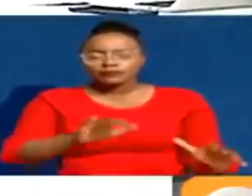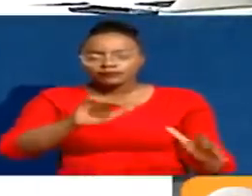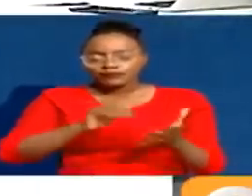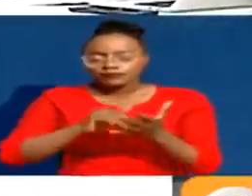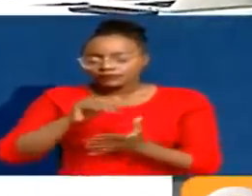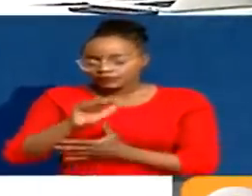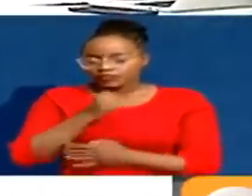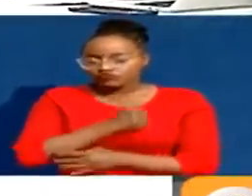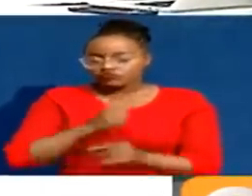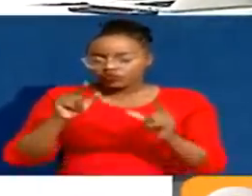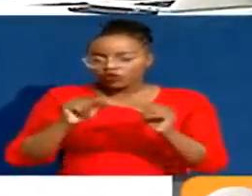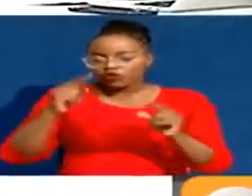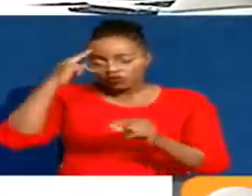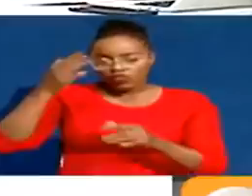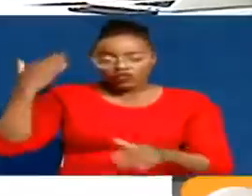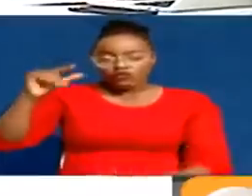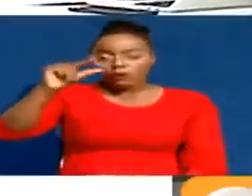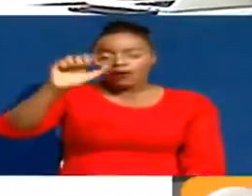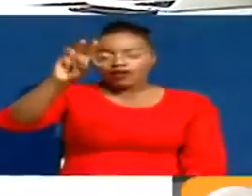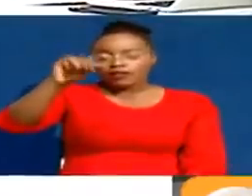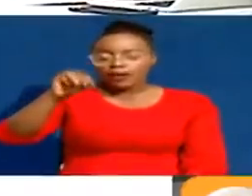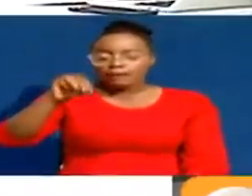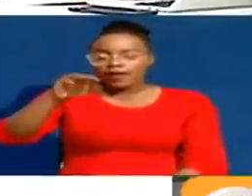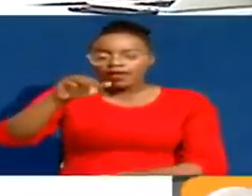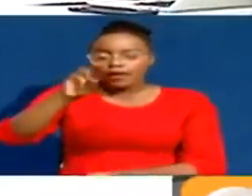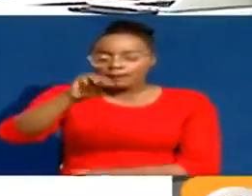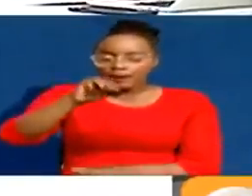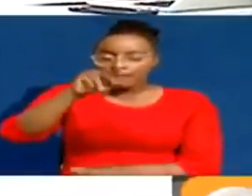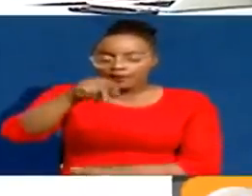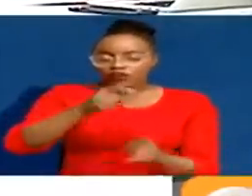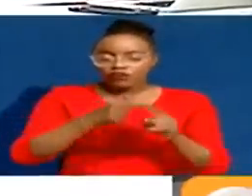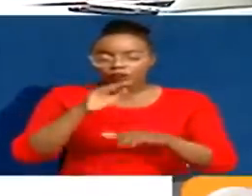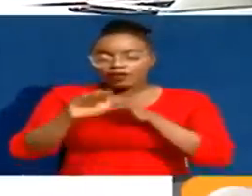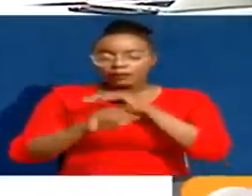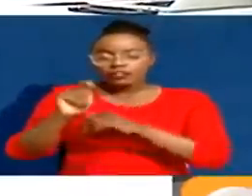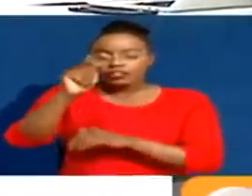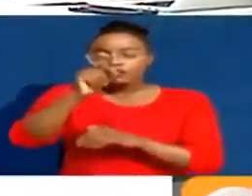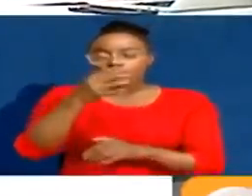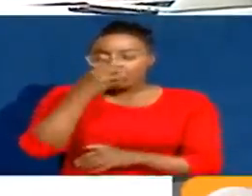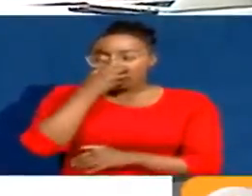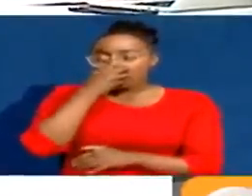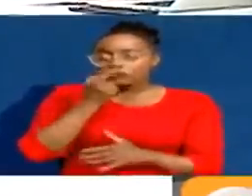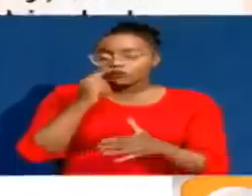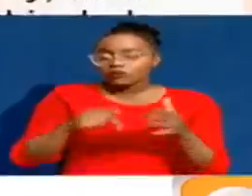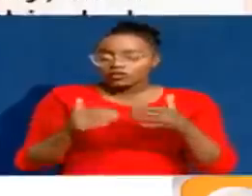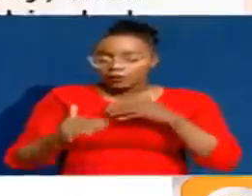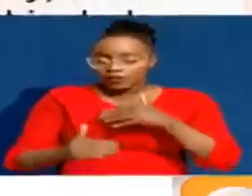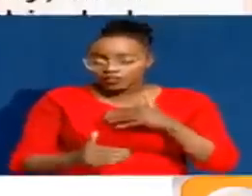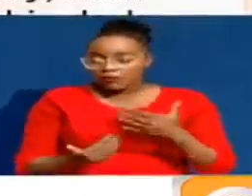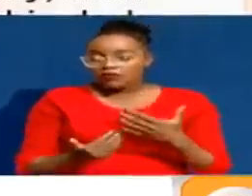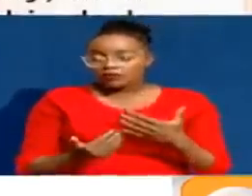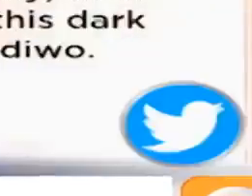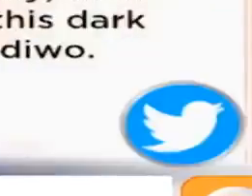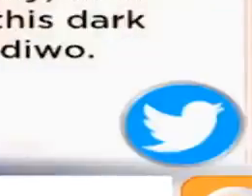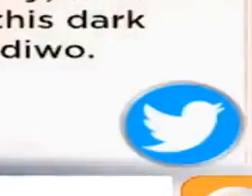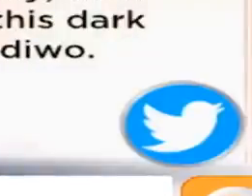Tributes also continue to pour in for the former Game Member of Parliament. As see here from the Deputy President, William Ruto says, Mheshimiwa